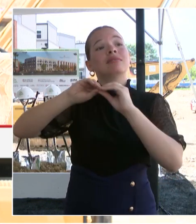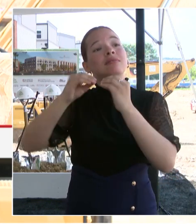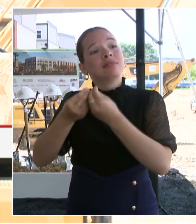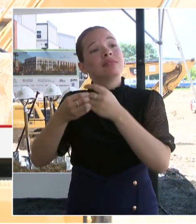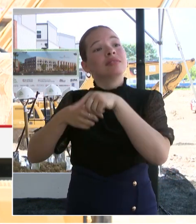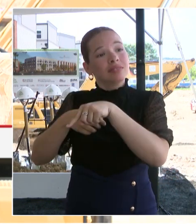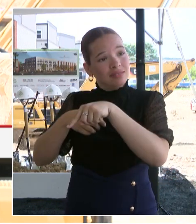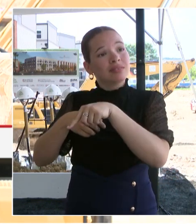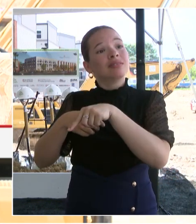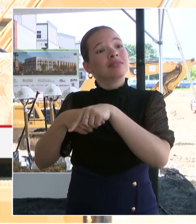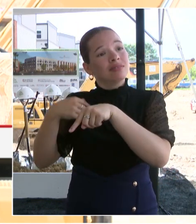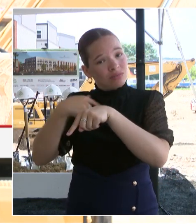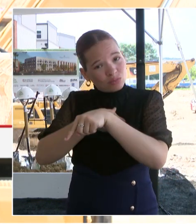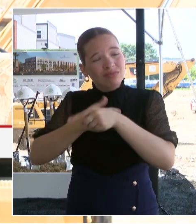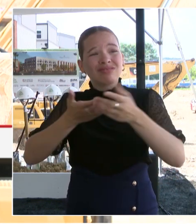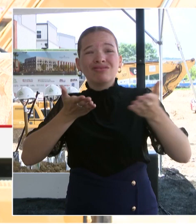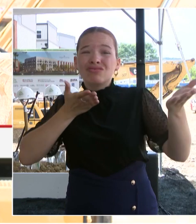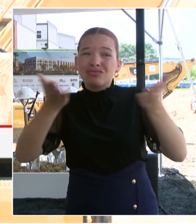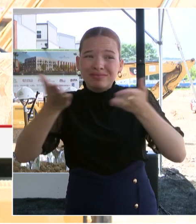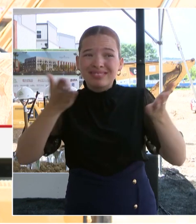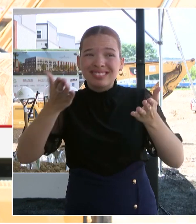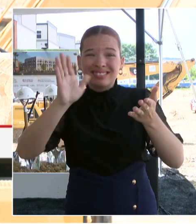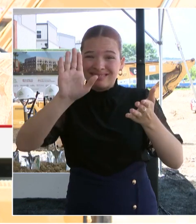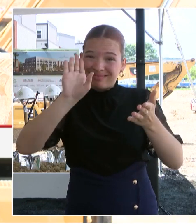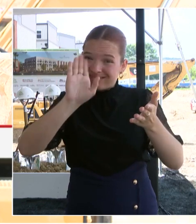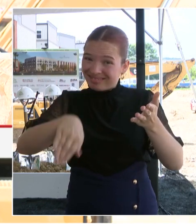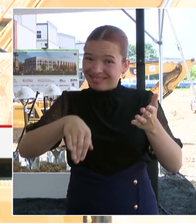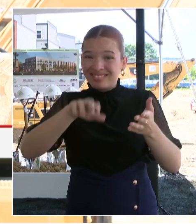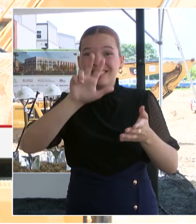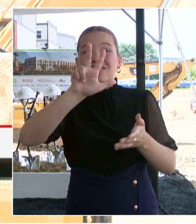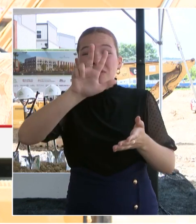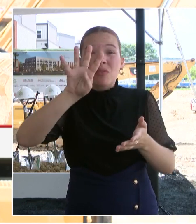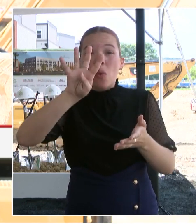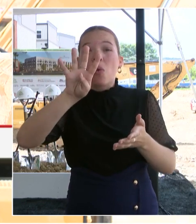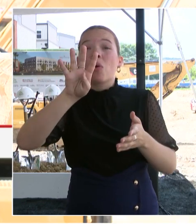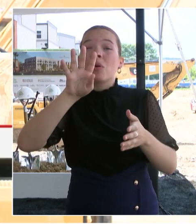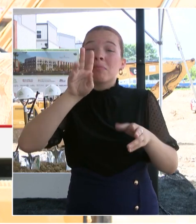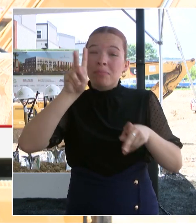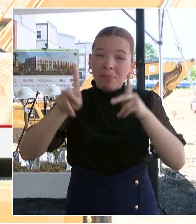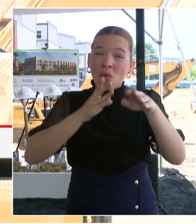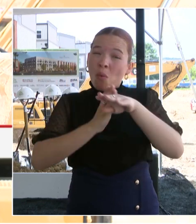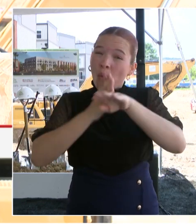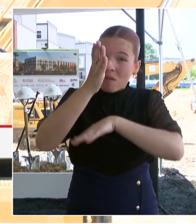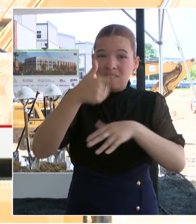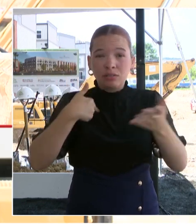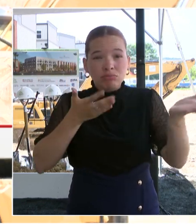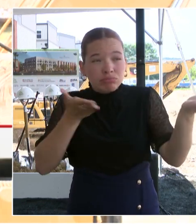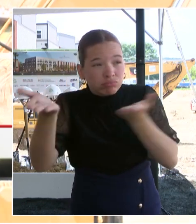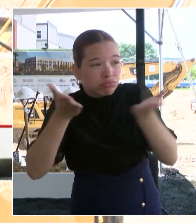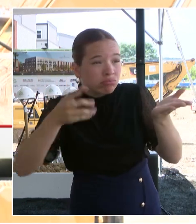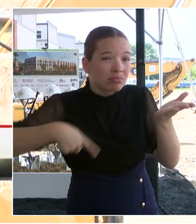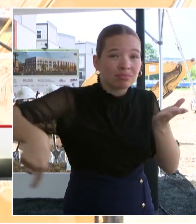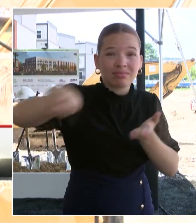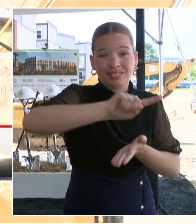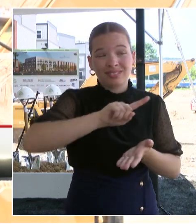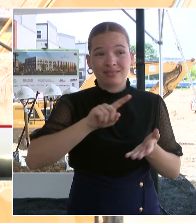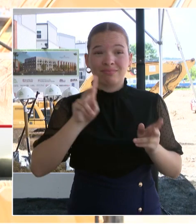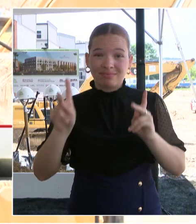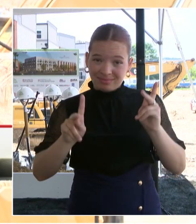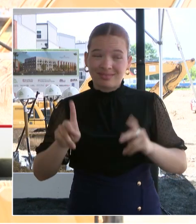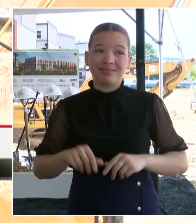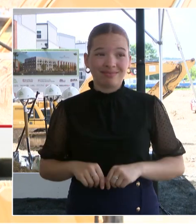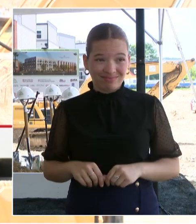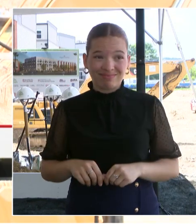today in this region. But for us, most of that time was spent just serving a 26 square mile